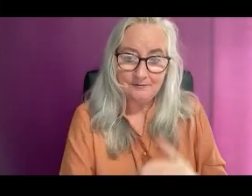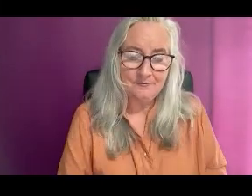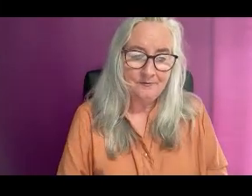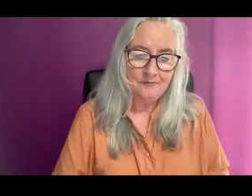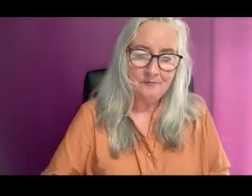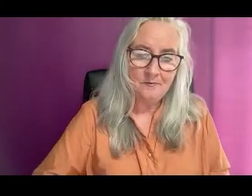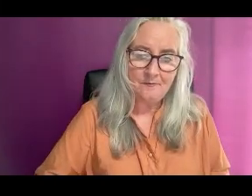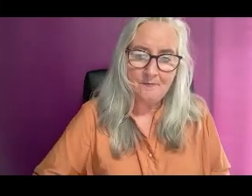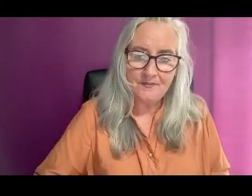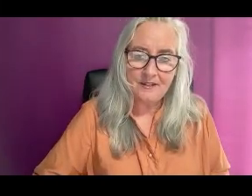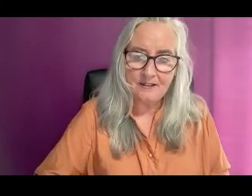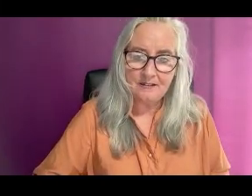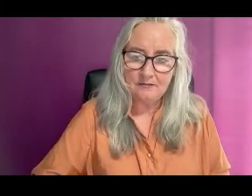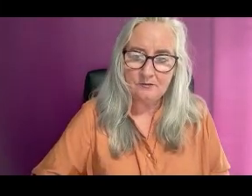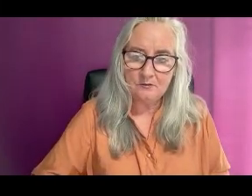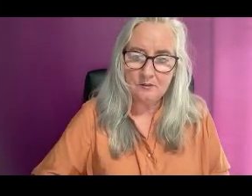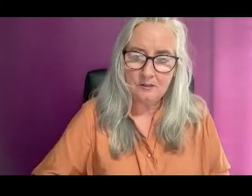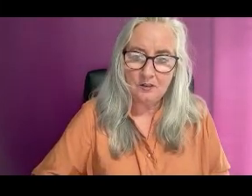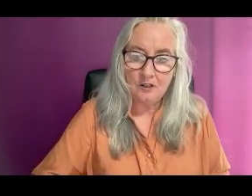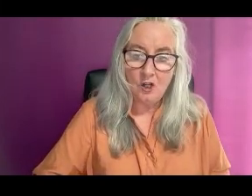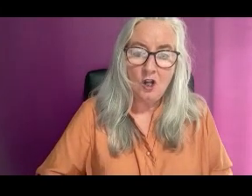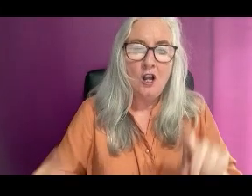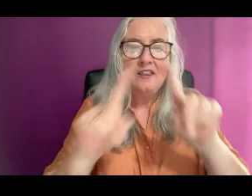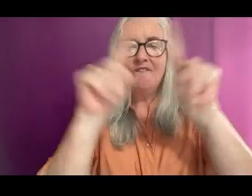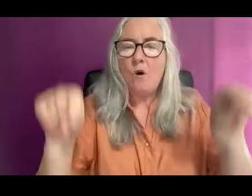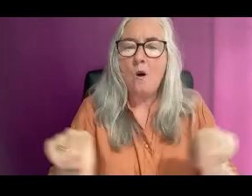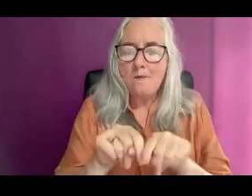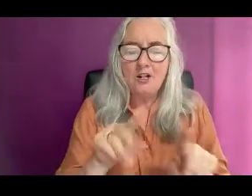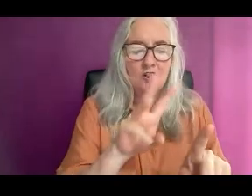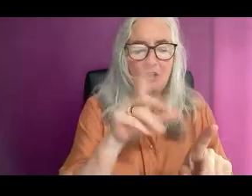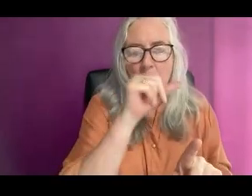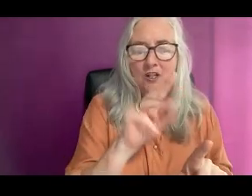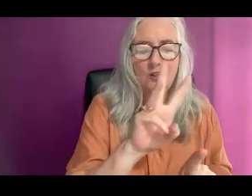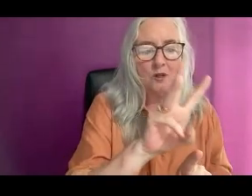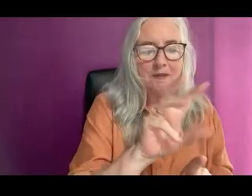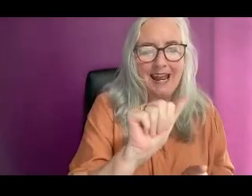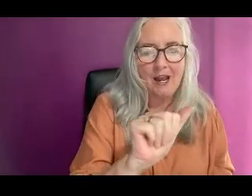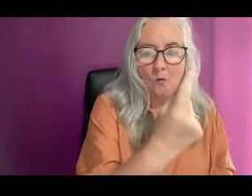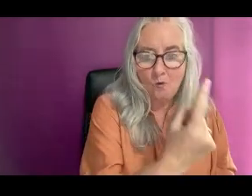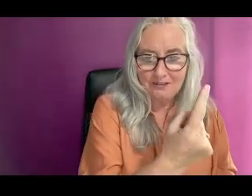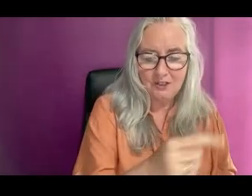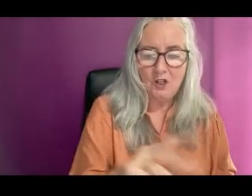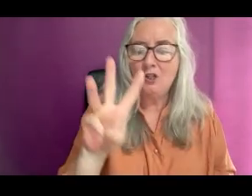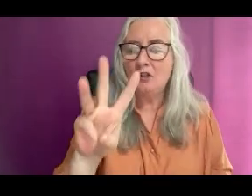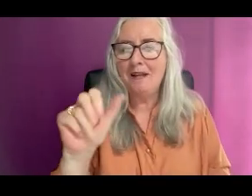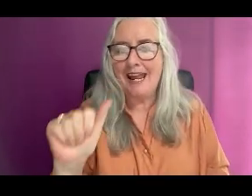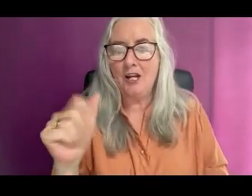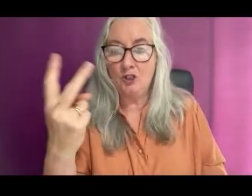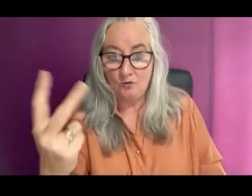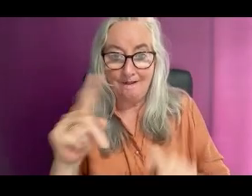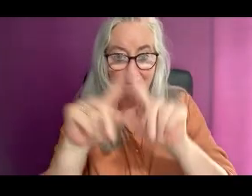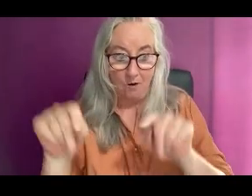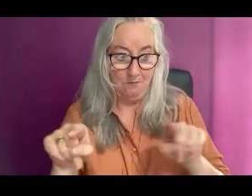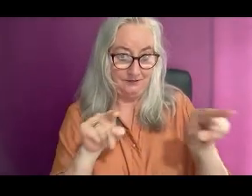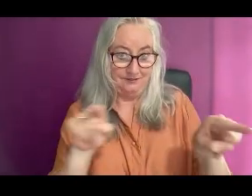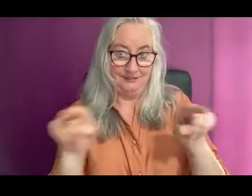The forms themselves, which are called the WA1 and WA2 forms. So there are 2 forms for those that don't know. There have